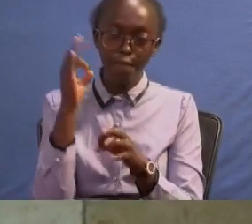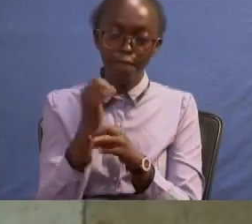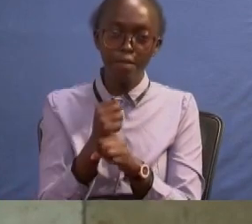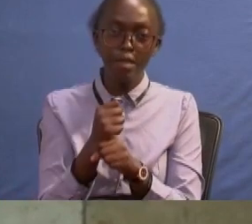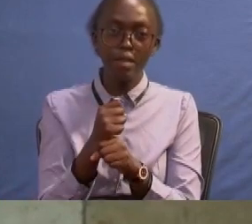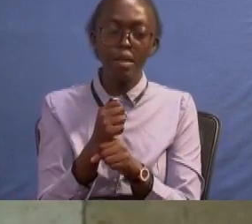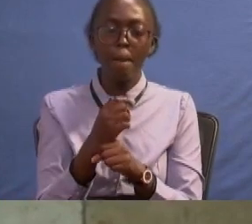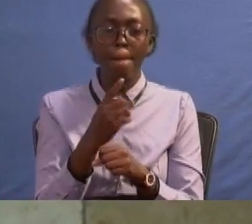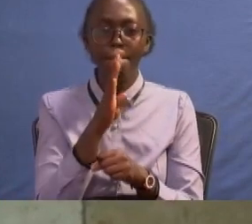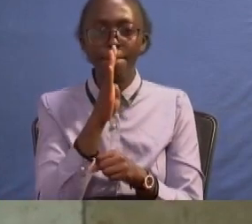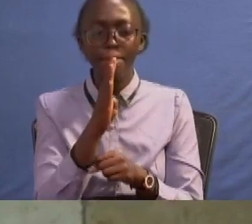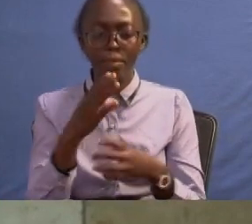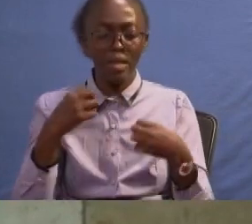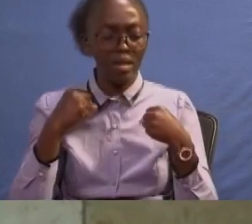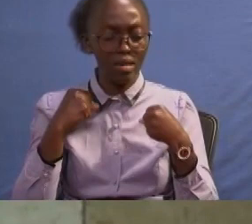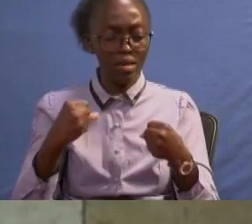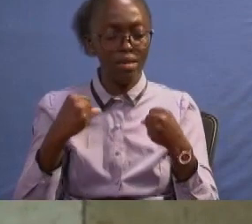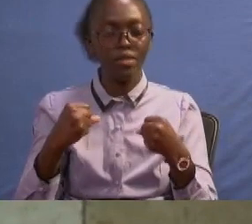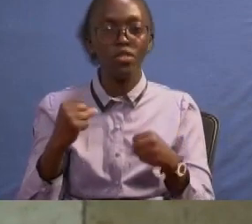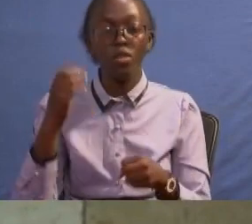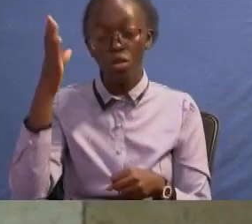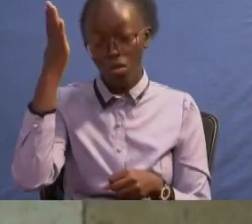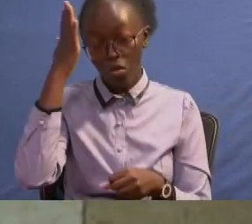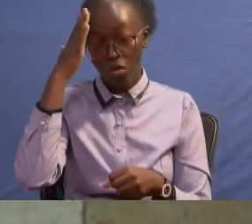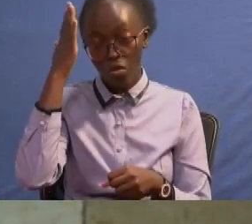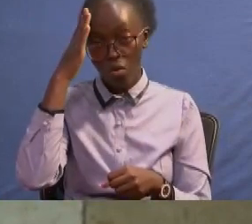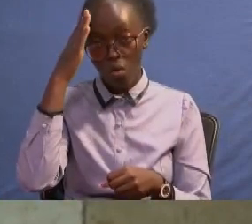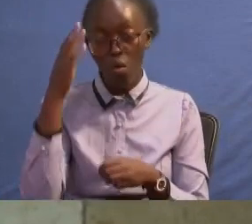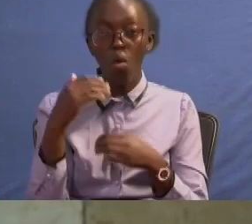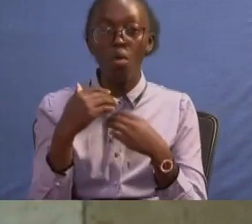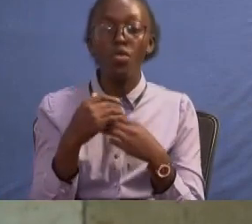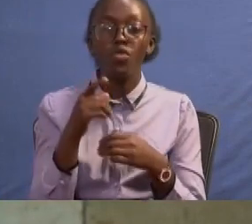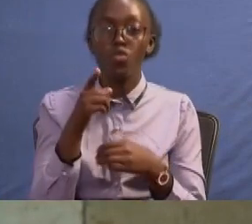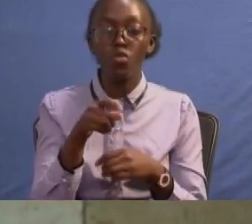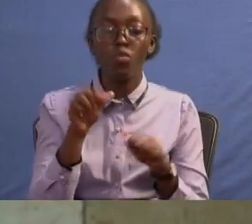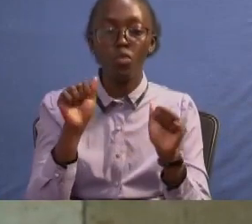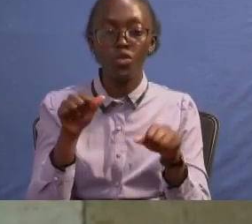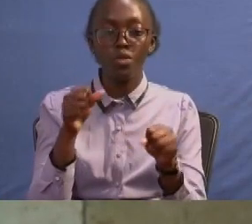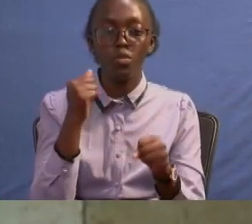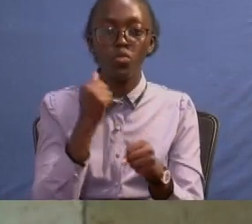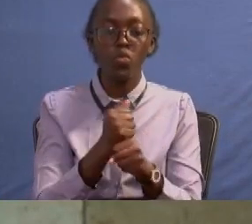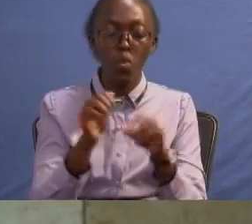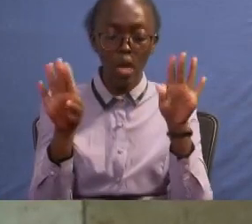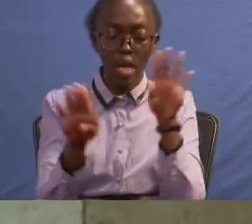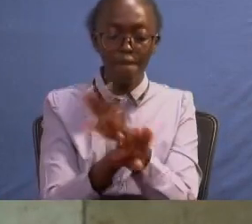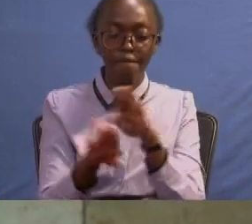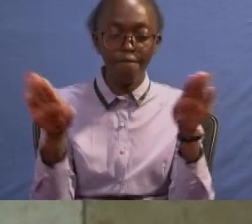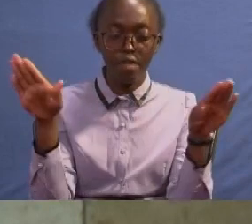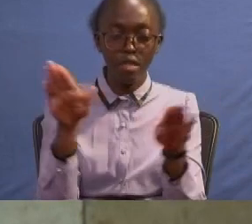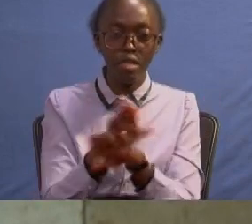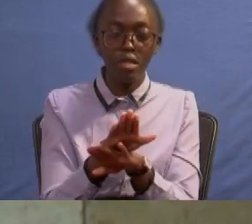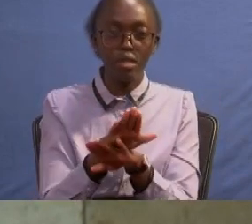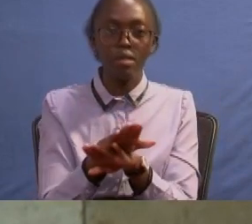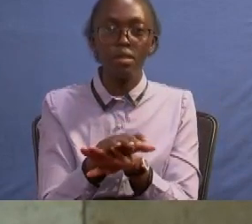be courageous, and know there is nothing you cannot do if you put your